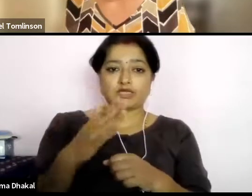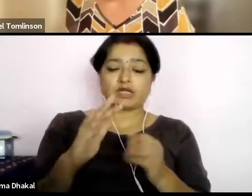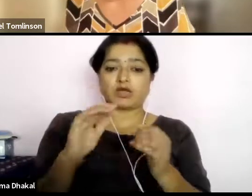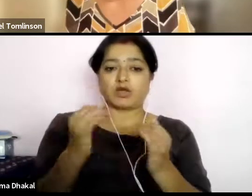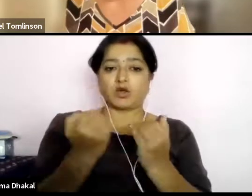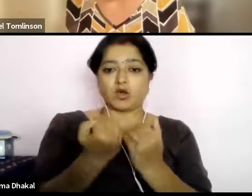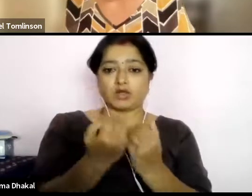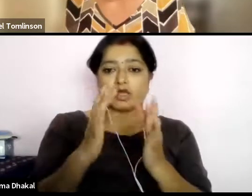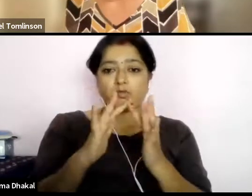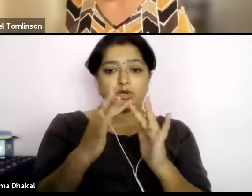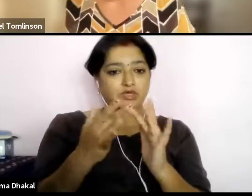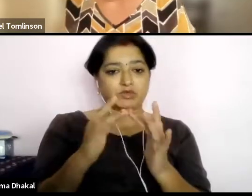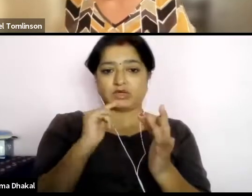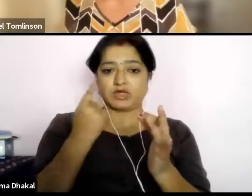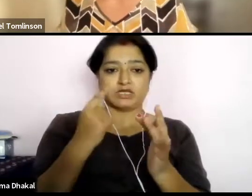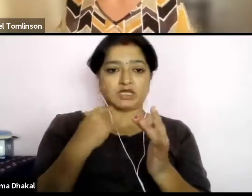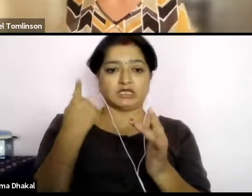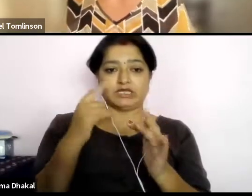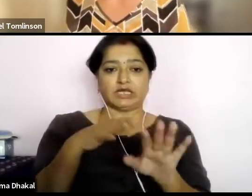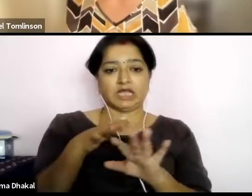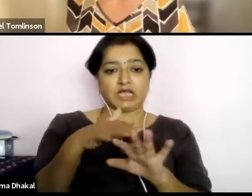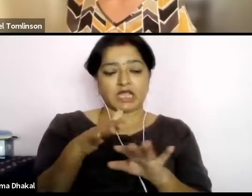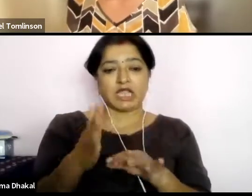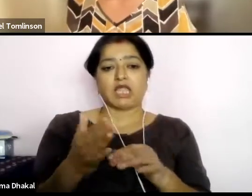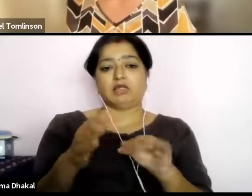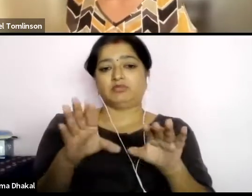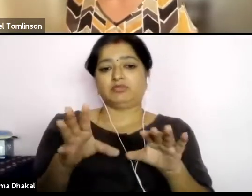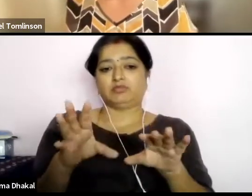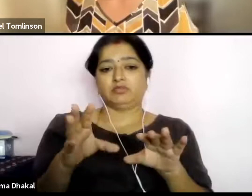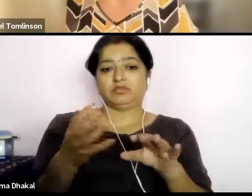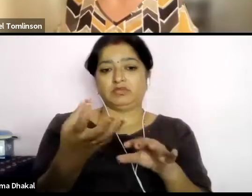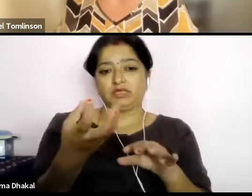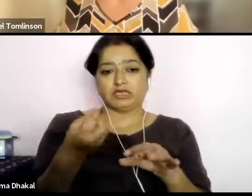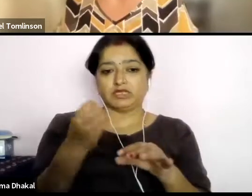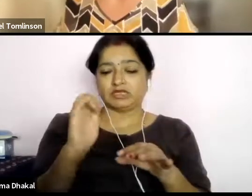limited spaces and